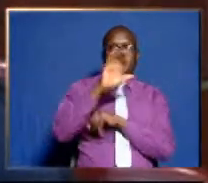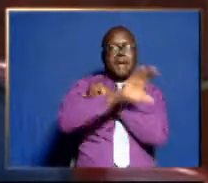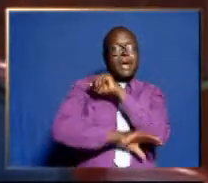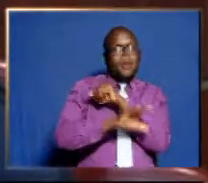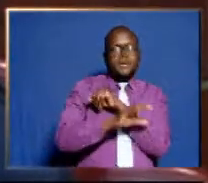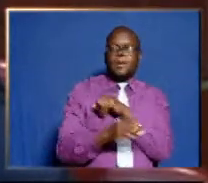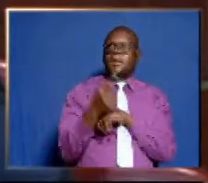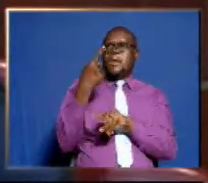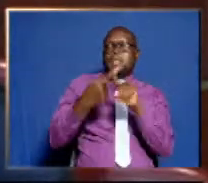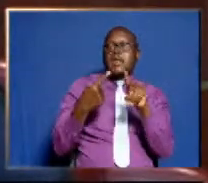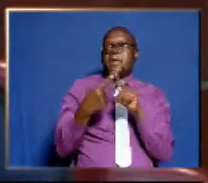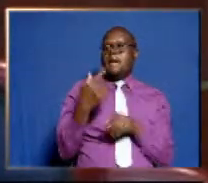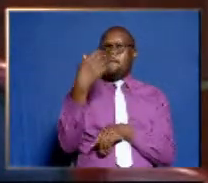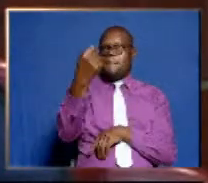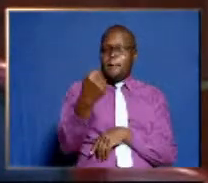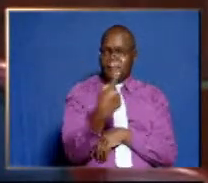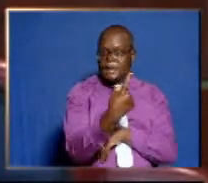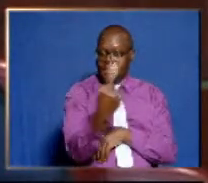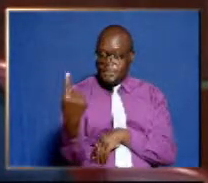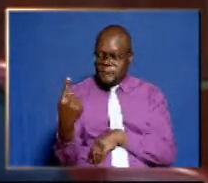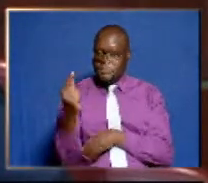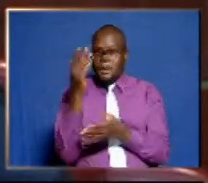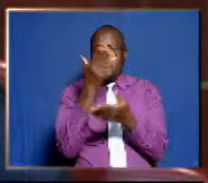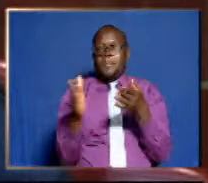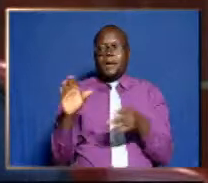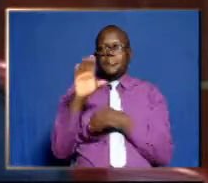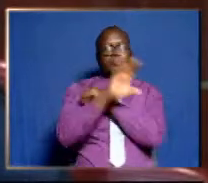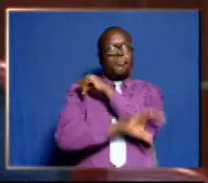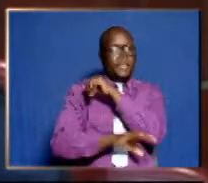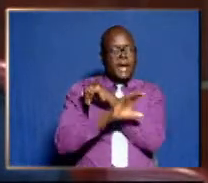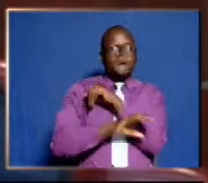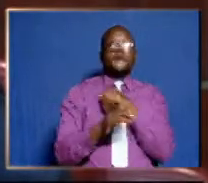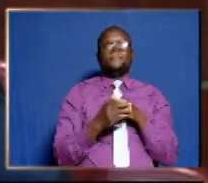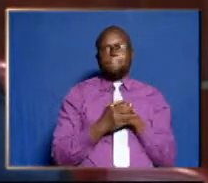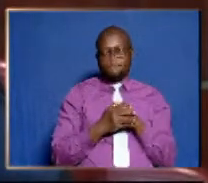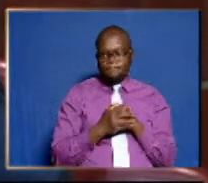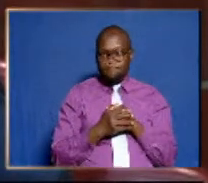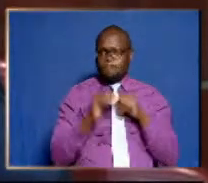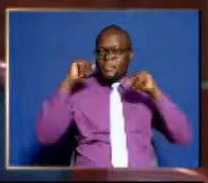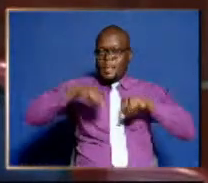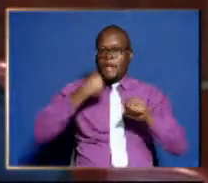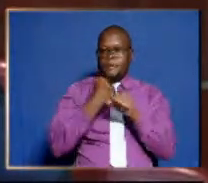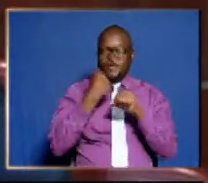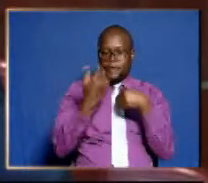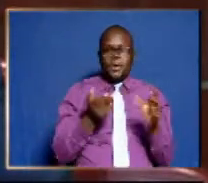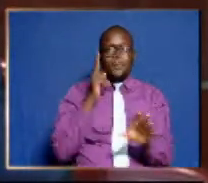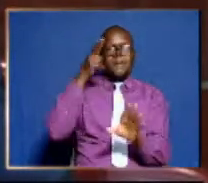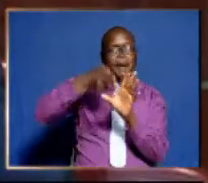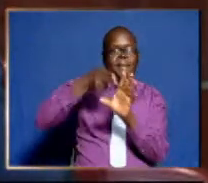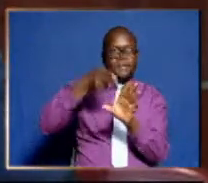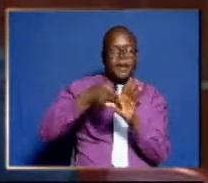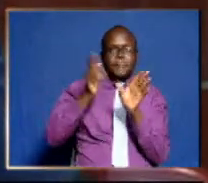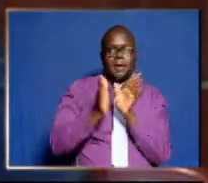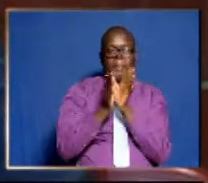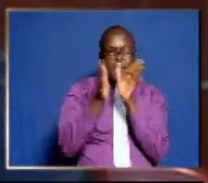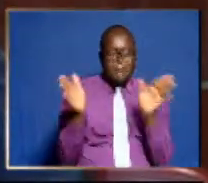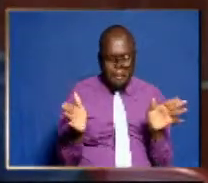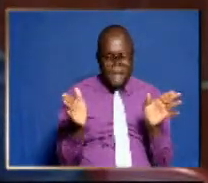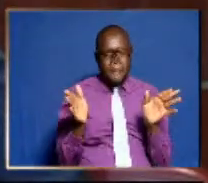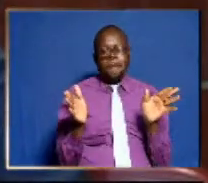last 5 years. So each and every part of this country, Mr. Speaker, has been able to participate in the public